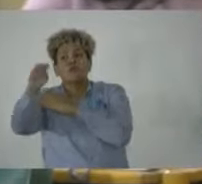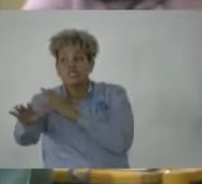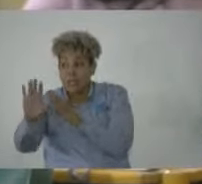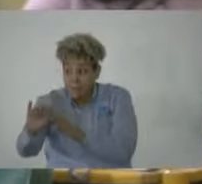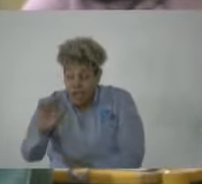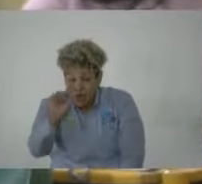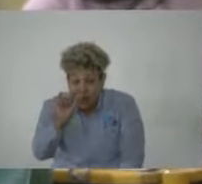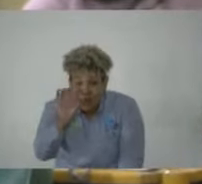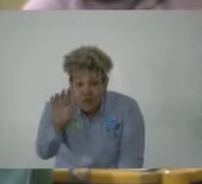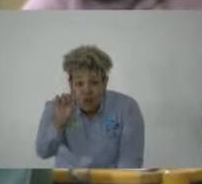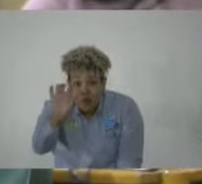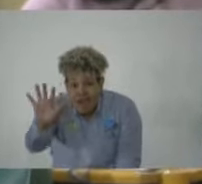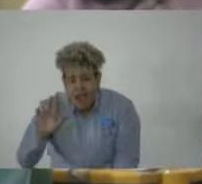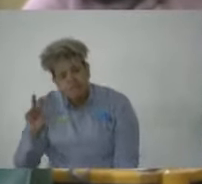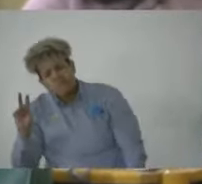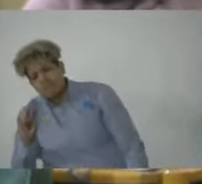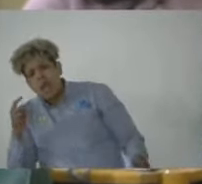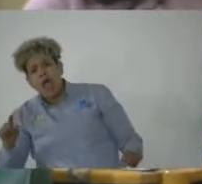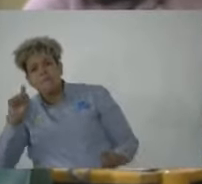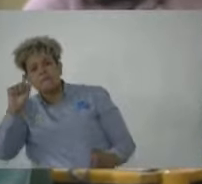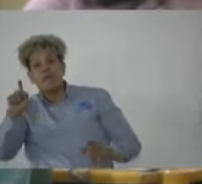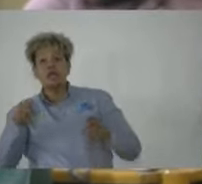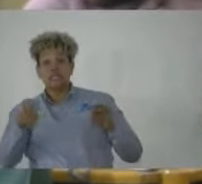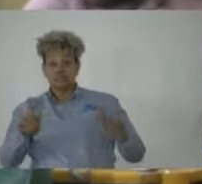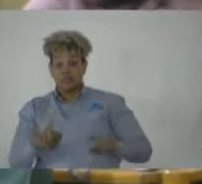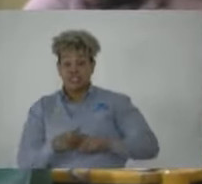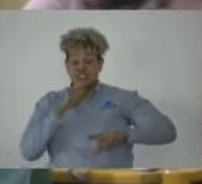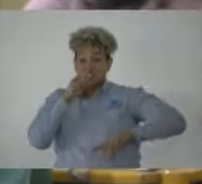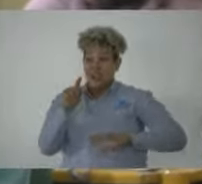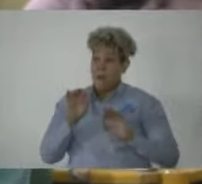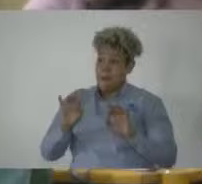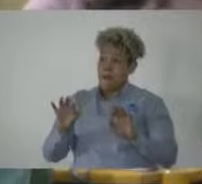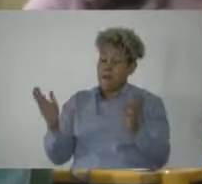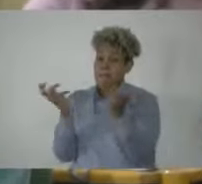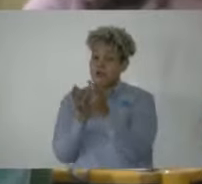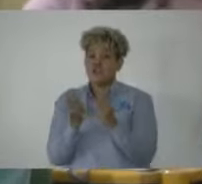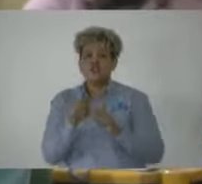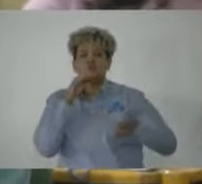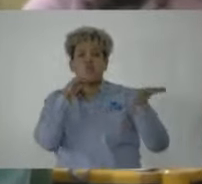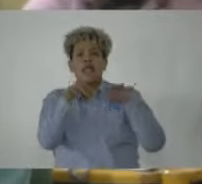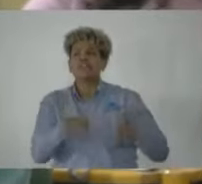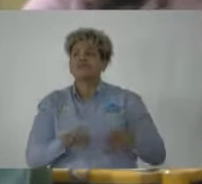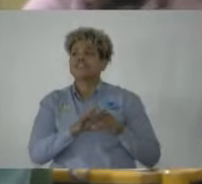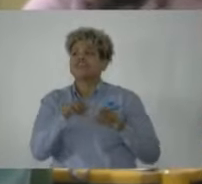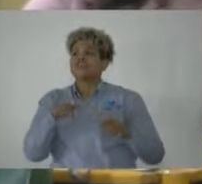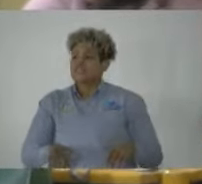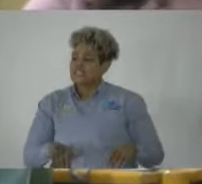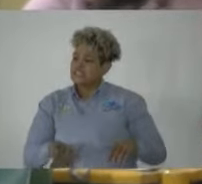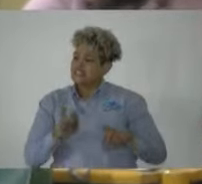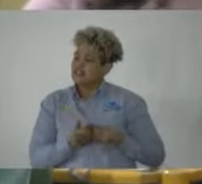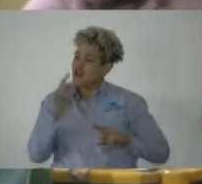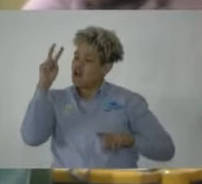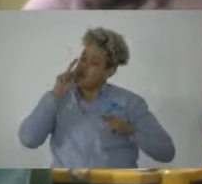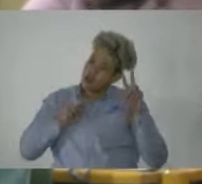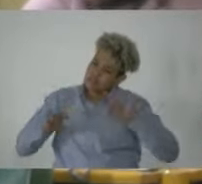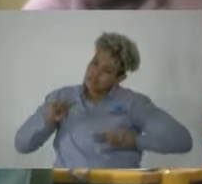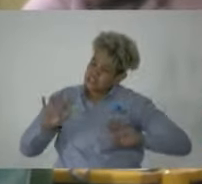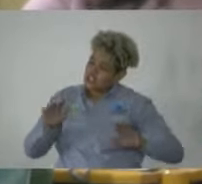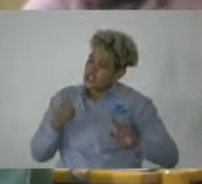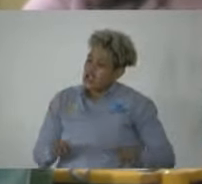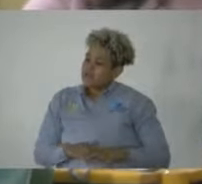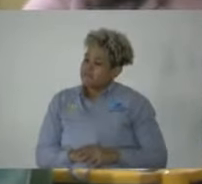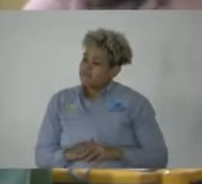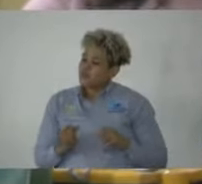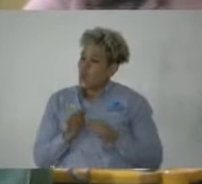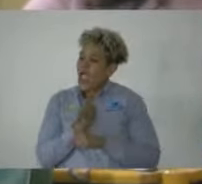by 2024-25. And tax expenditures are pertinent to the explanation of this observation. So